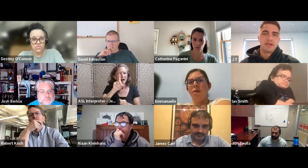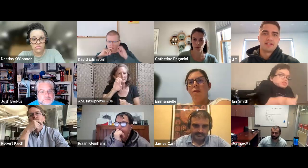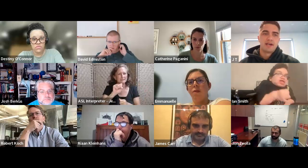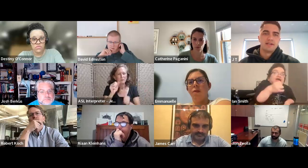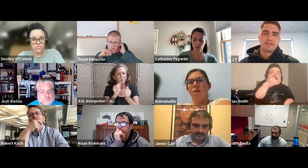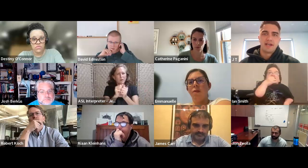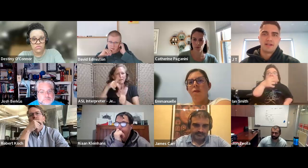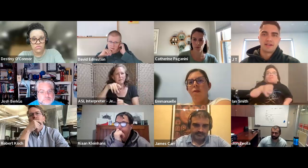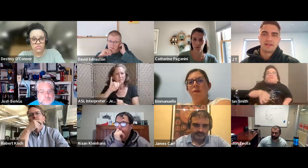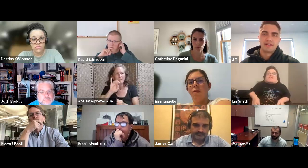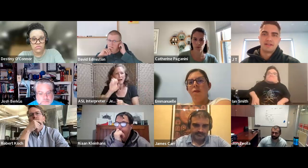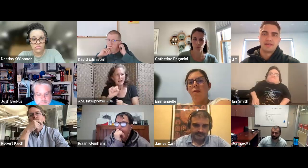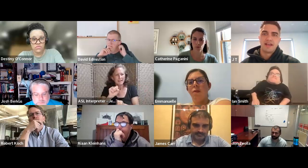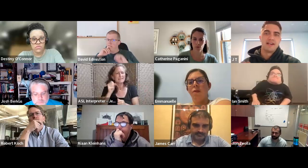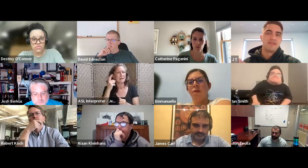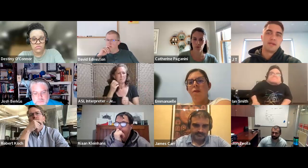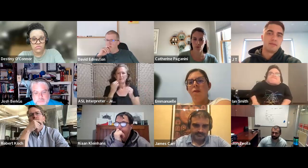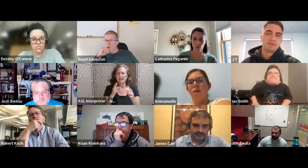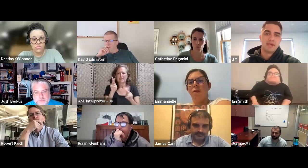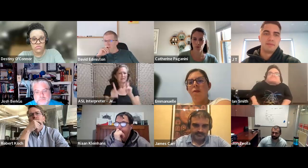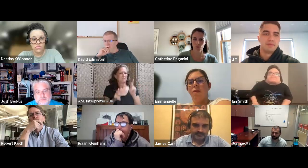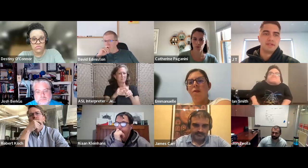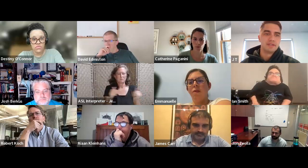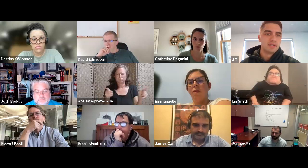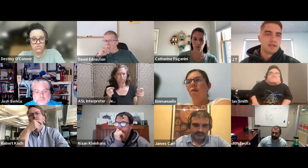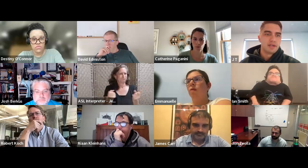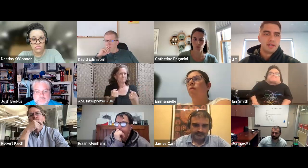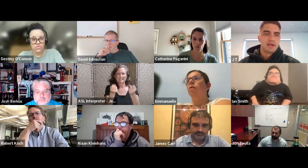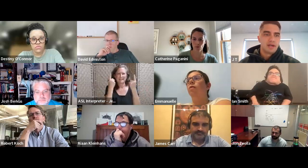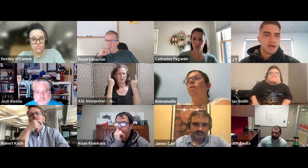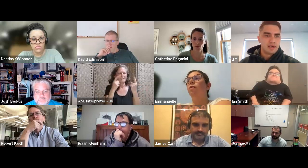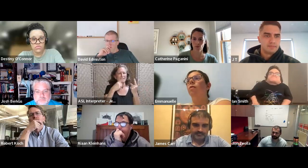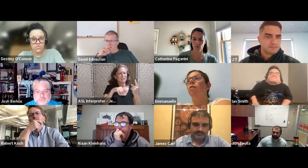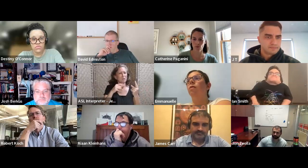lack of awareness and understanding, it had never been able to be implemented.